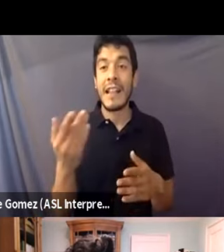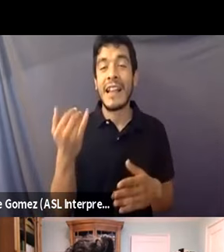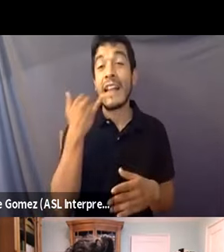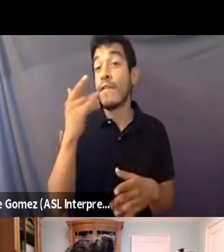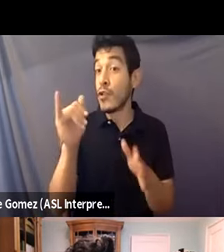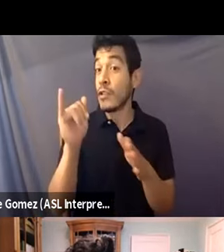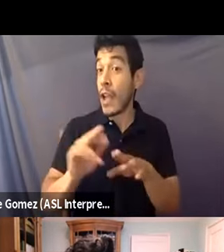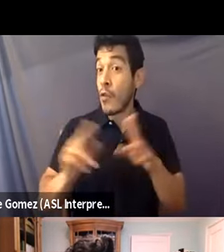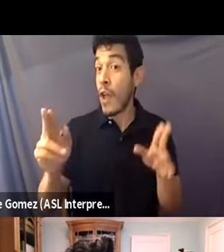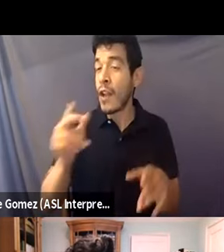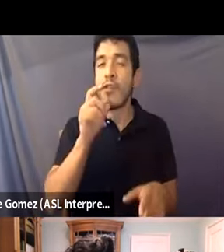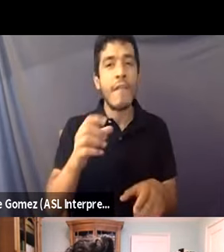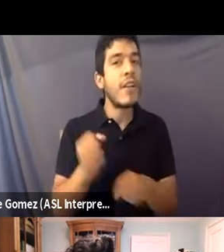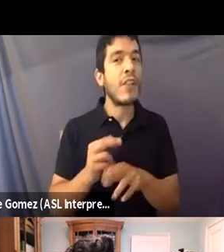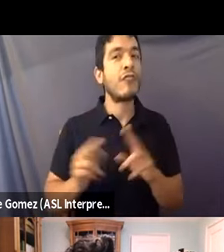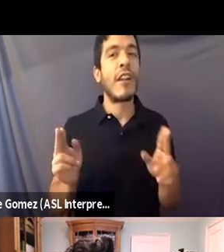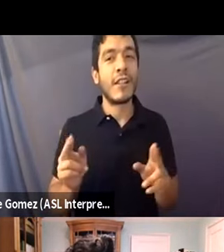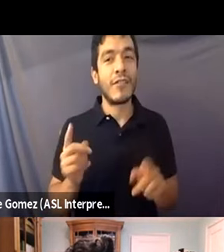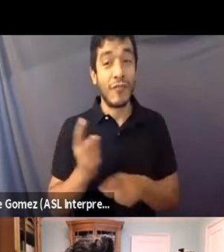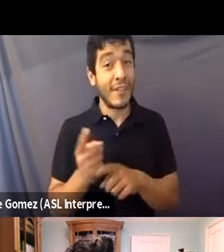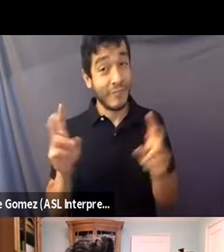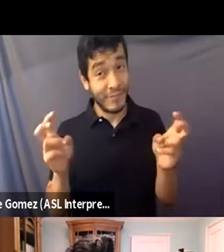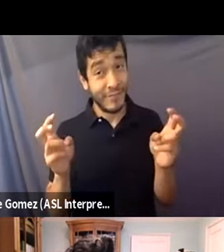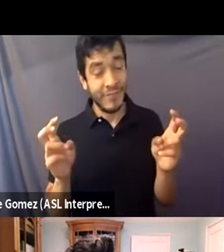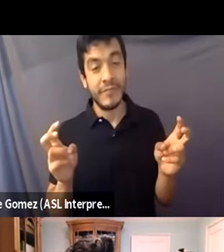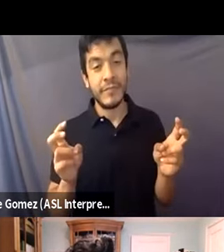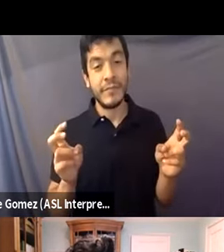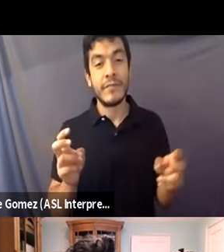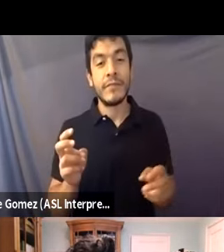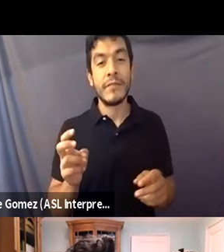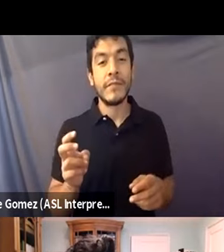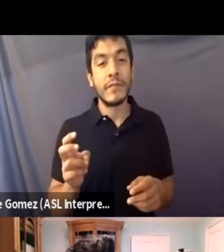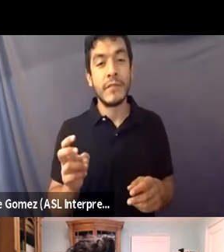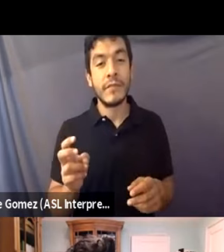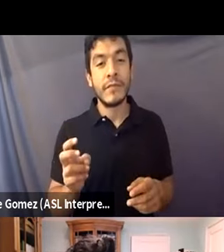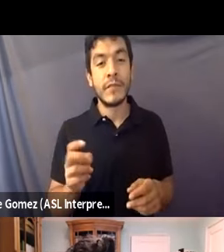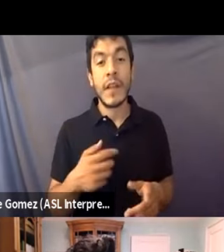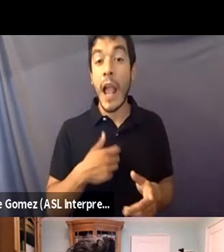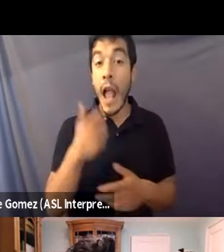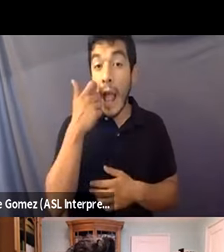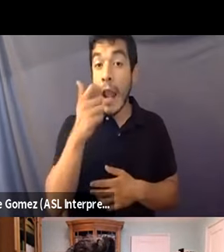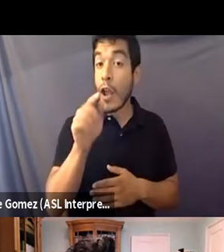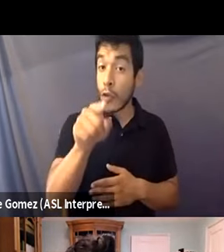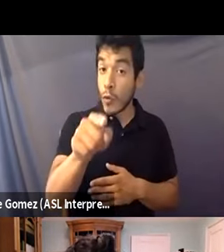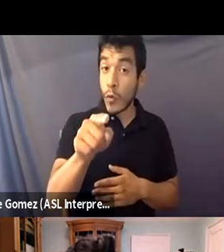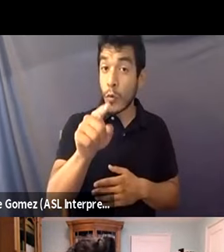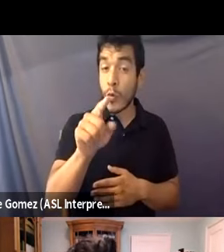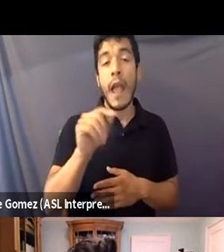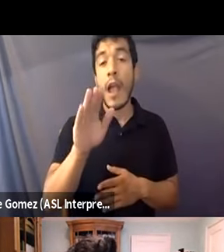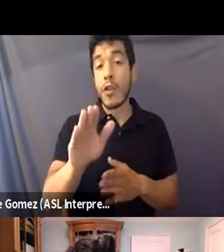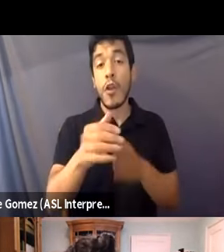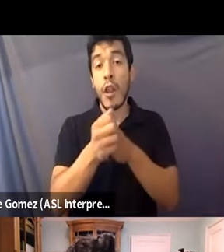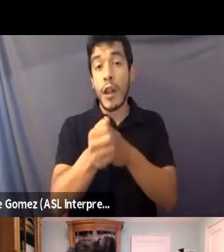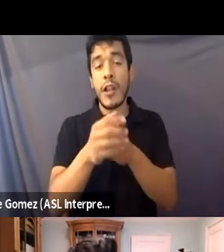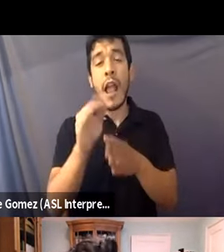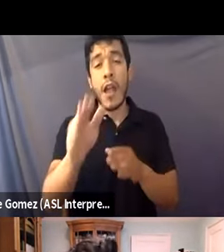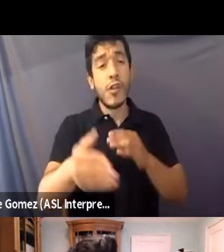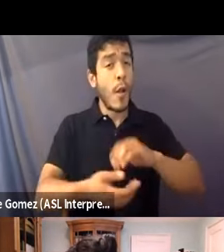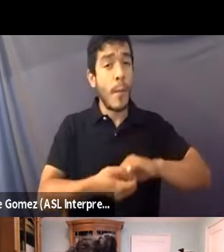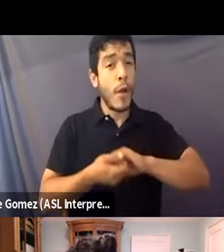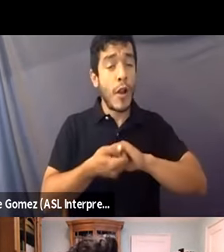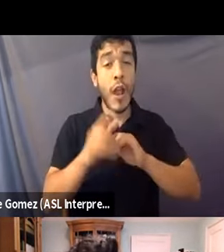right? And so I think that there has been, I look at you and your leadership and your partner, Cliff, and how y'all run